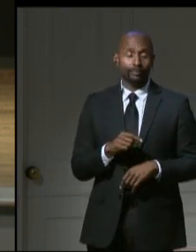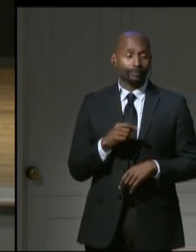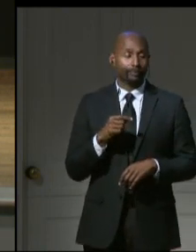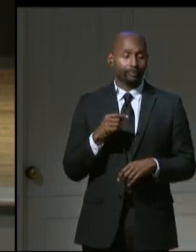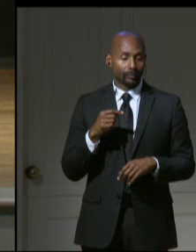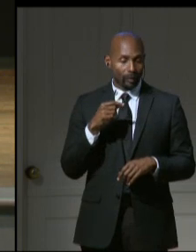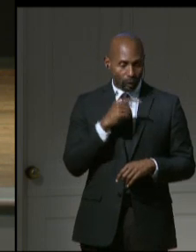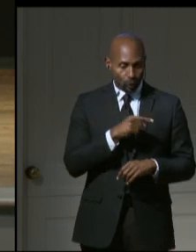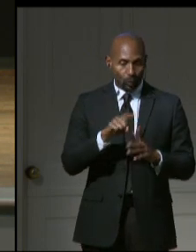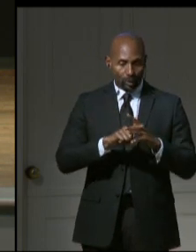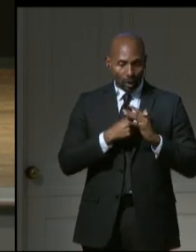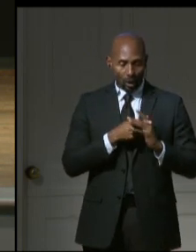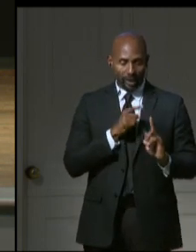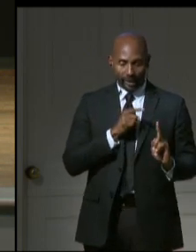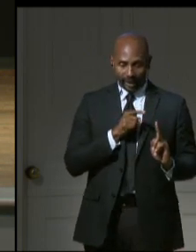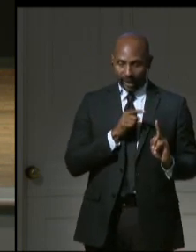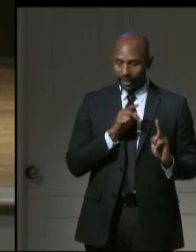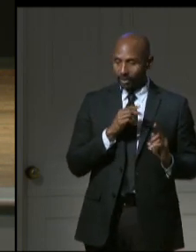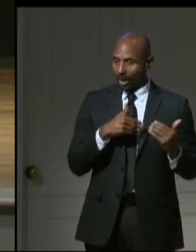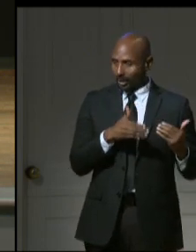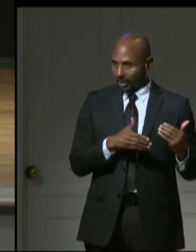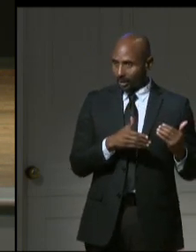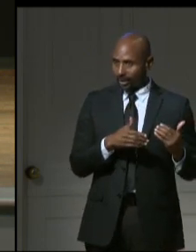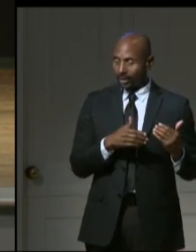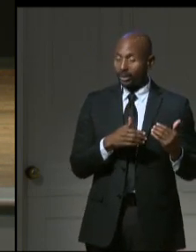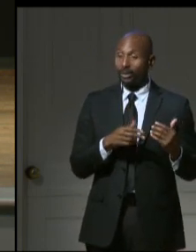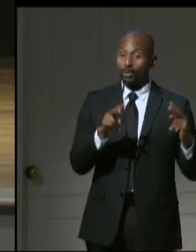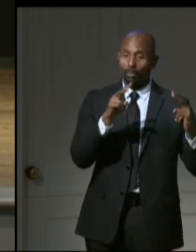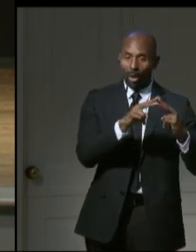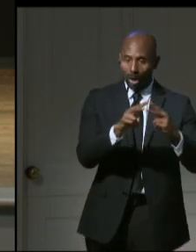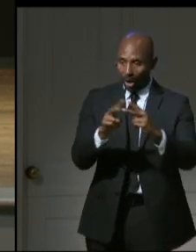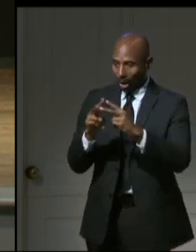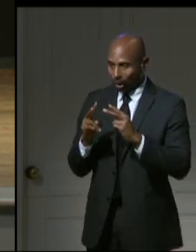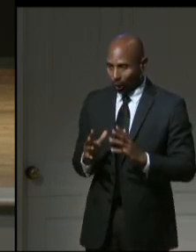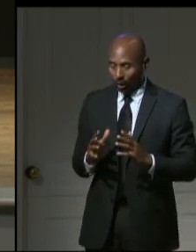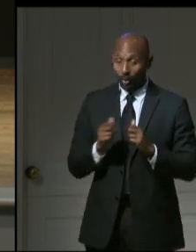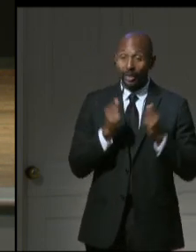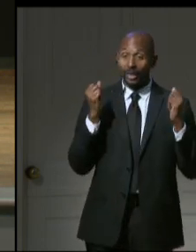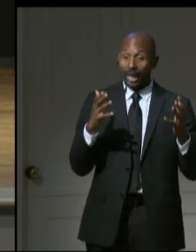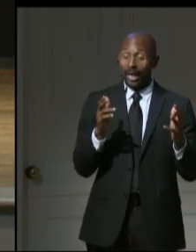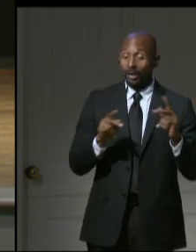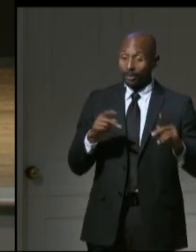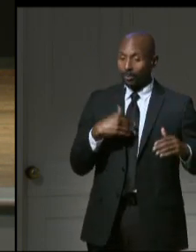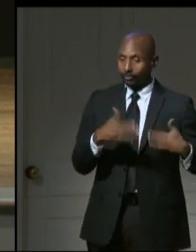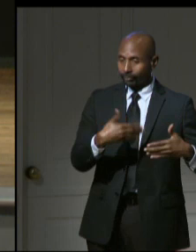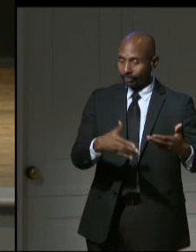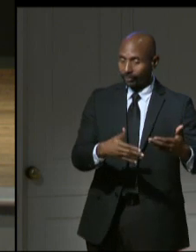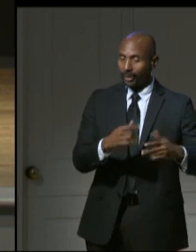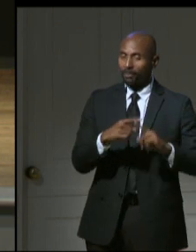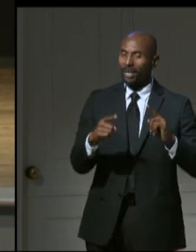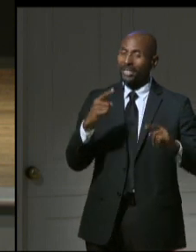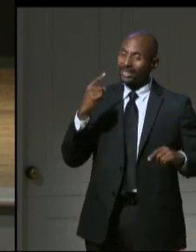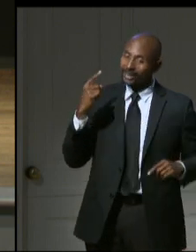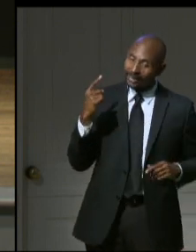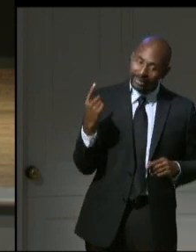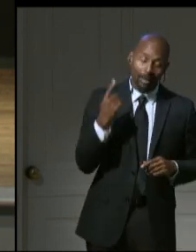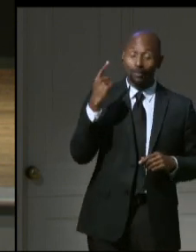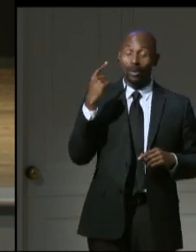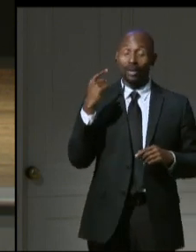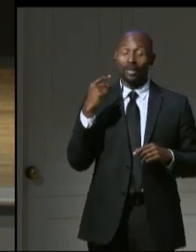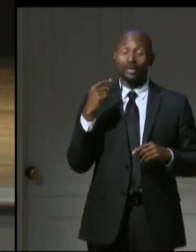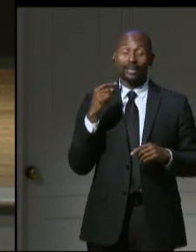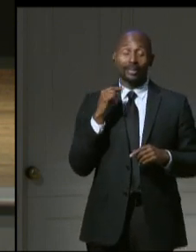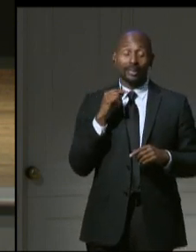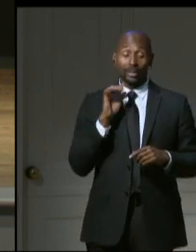you partnered up with a lot of people along the way, but somebody at your museum figured out